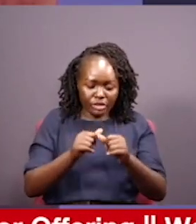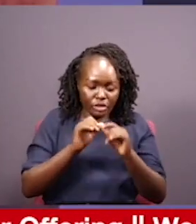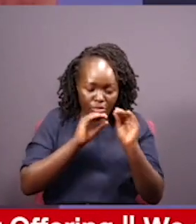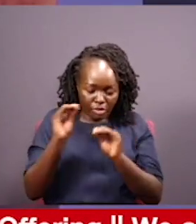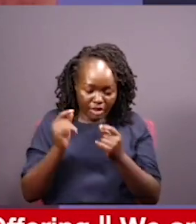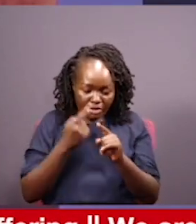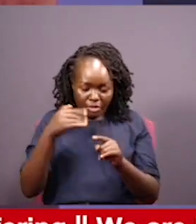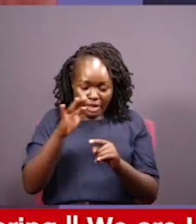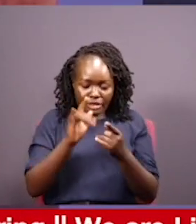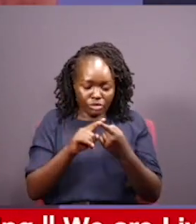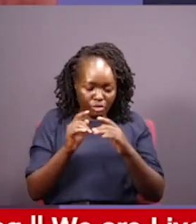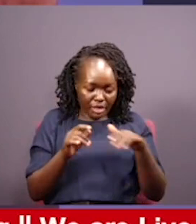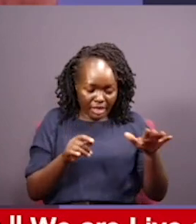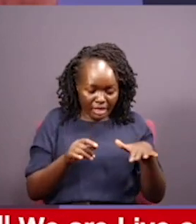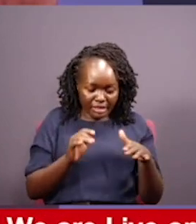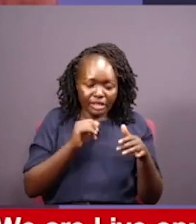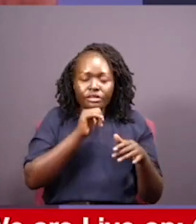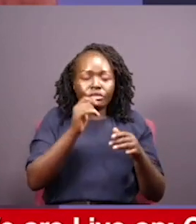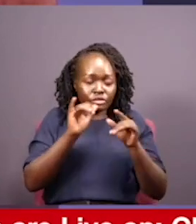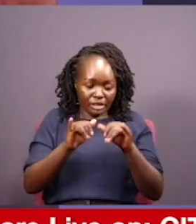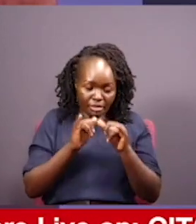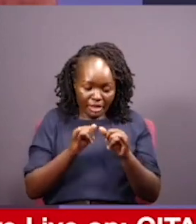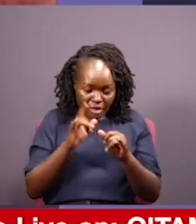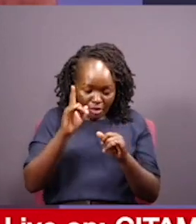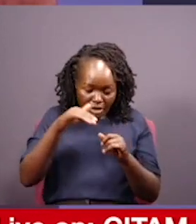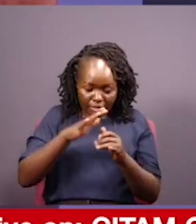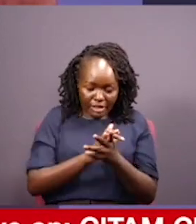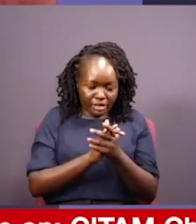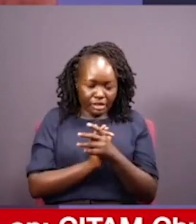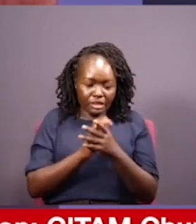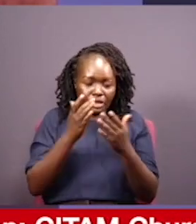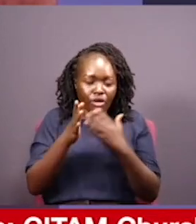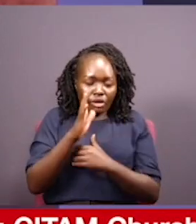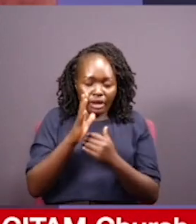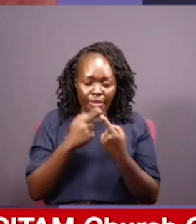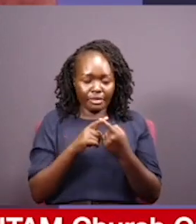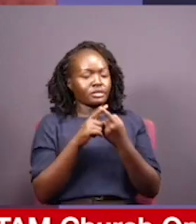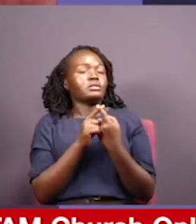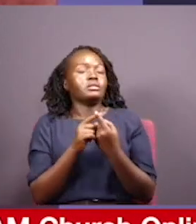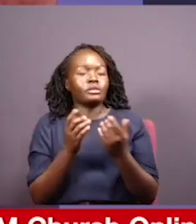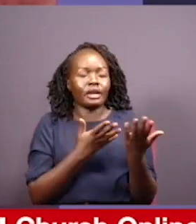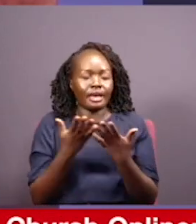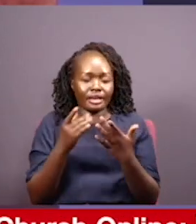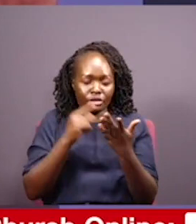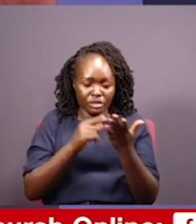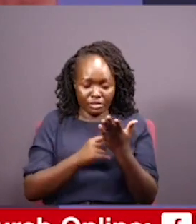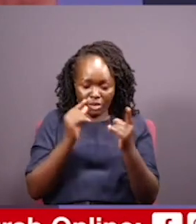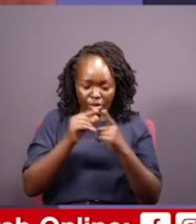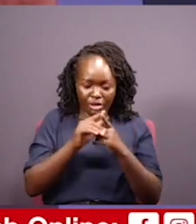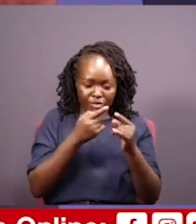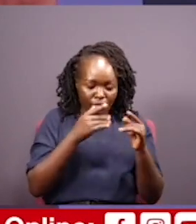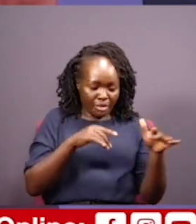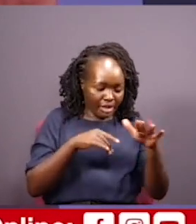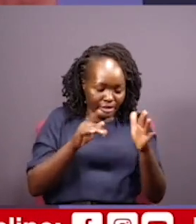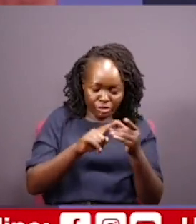to place. Not to remain at one place, Lord Jesus, but to carry the gospel message from place to place, Lord